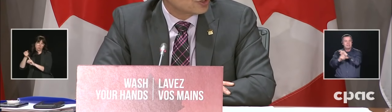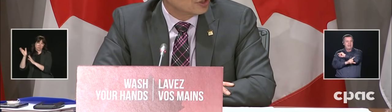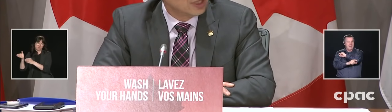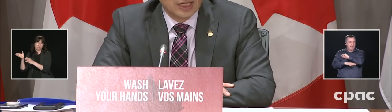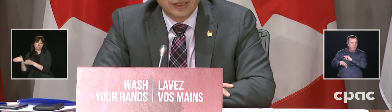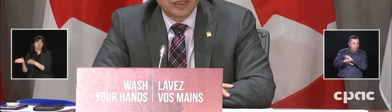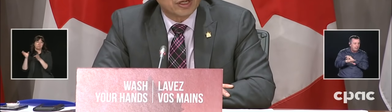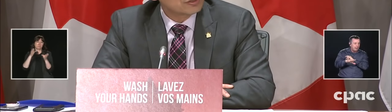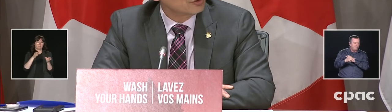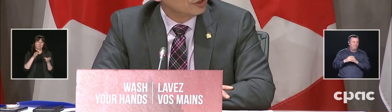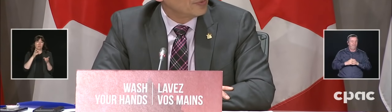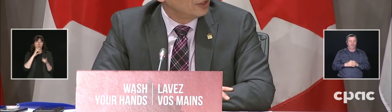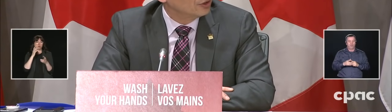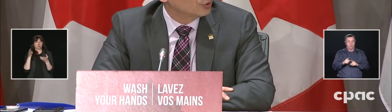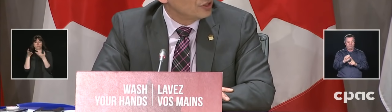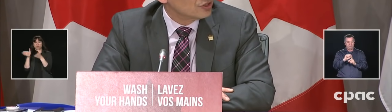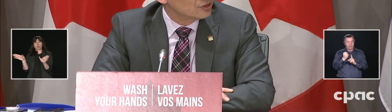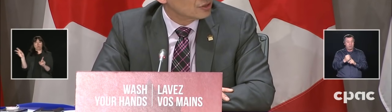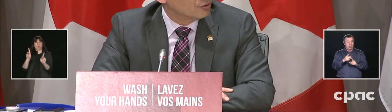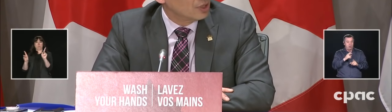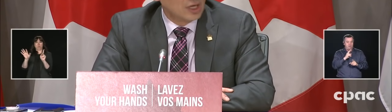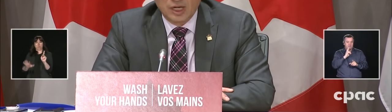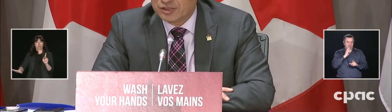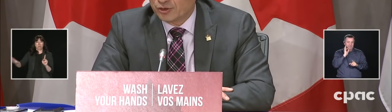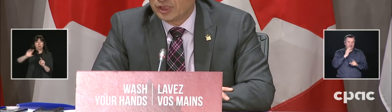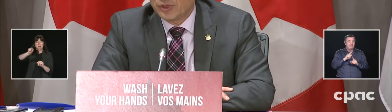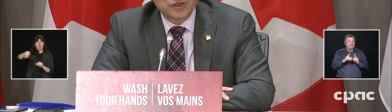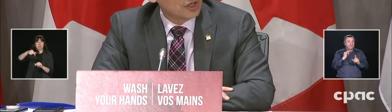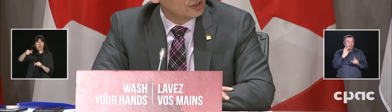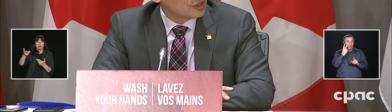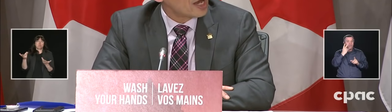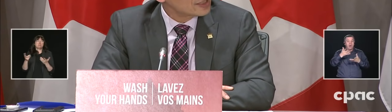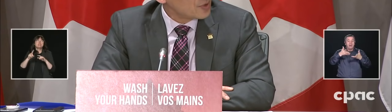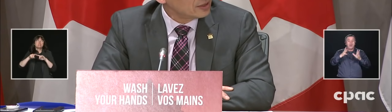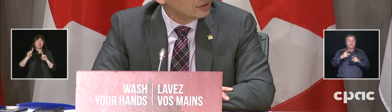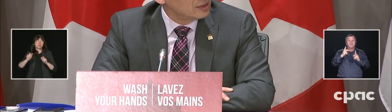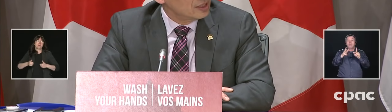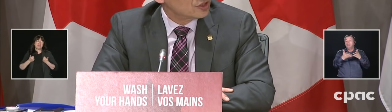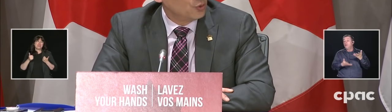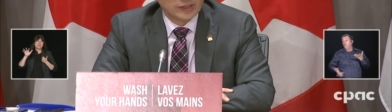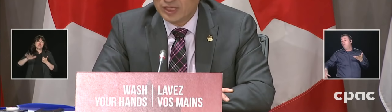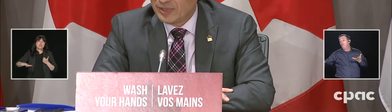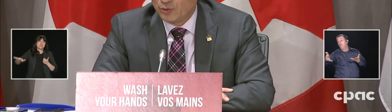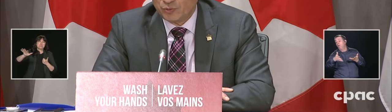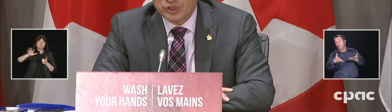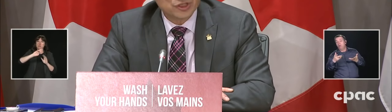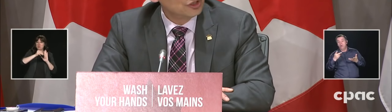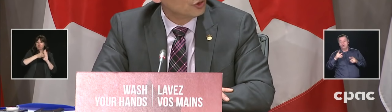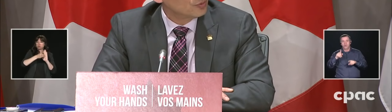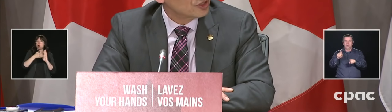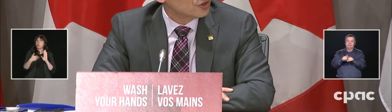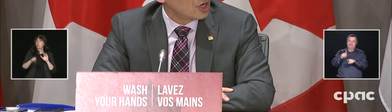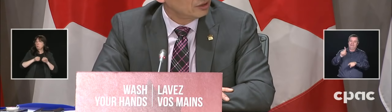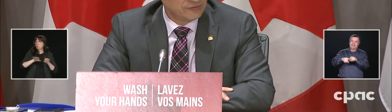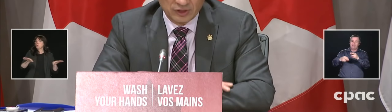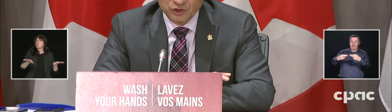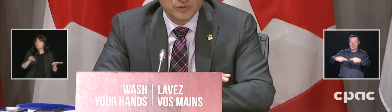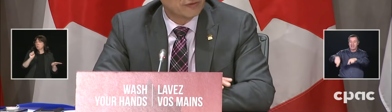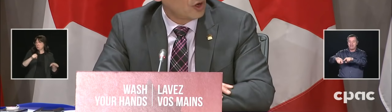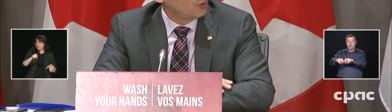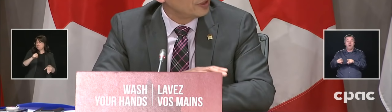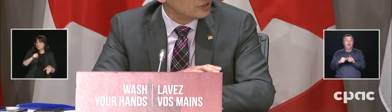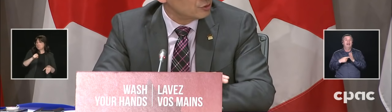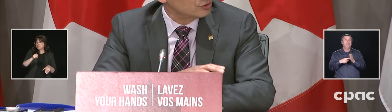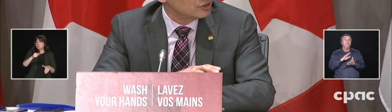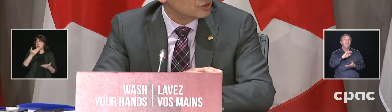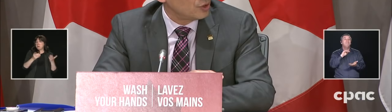population, that's also depending on the region. So certainly Montreal is a hotspot. And so what they may wish to do in Montreal, even in terms